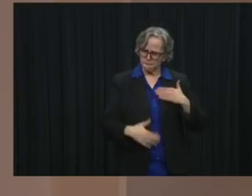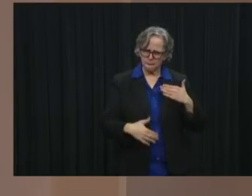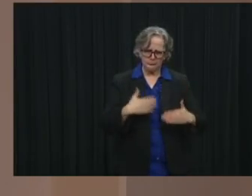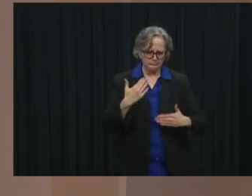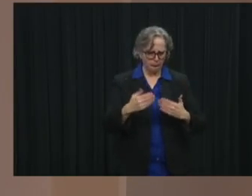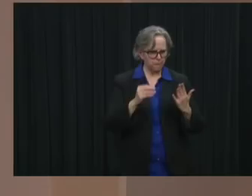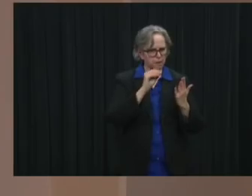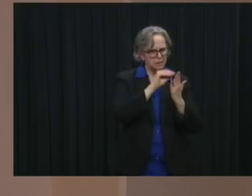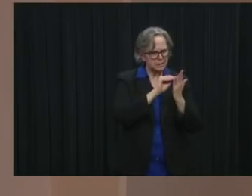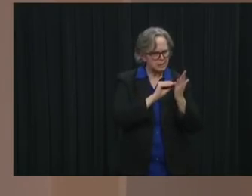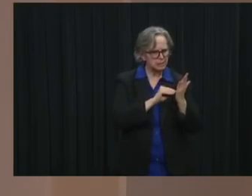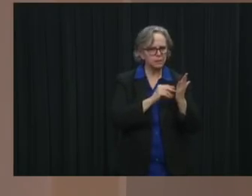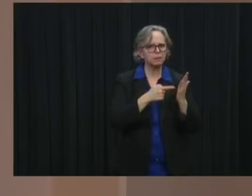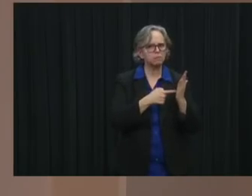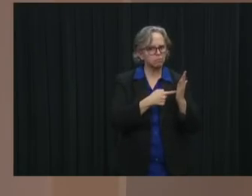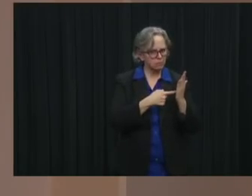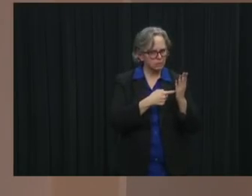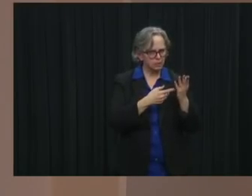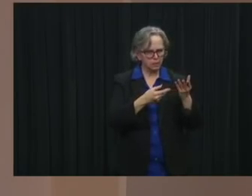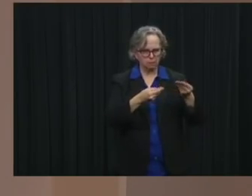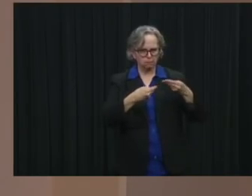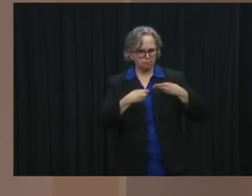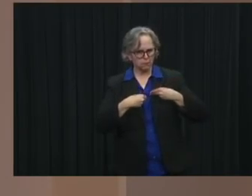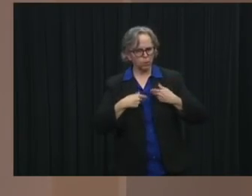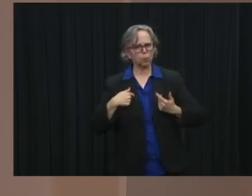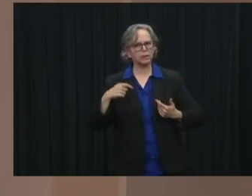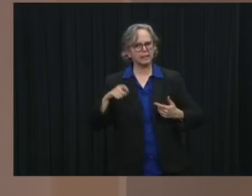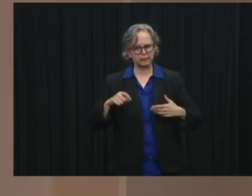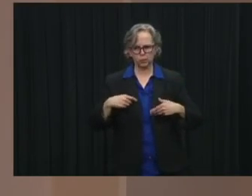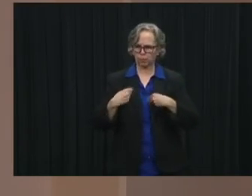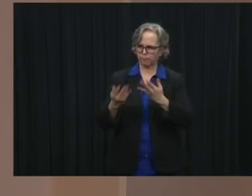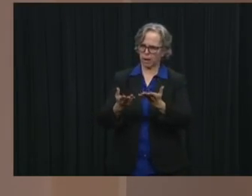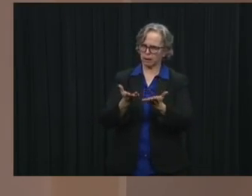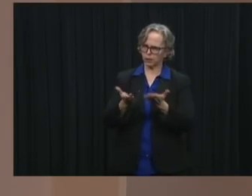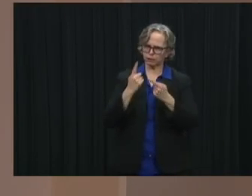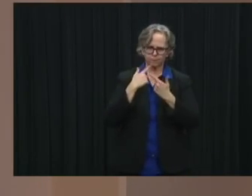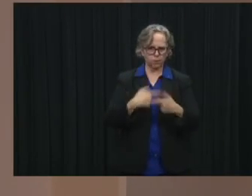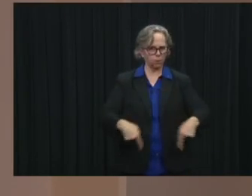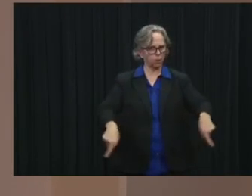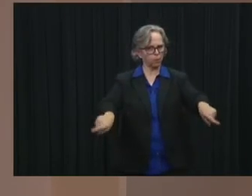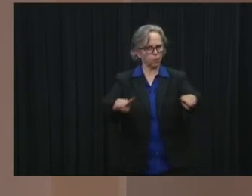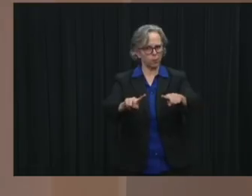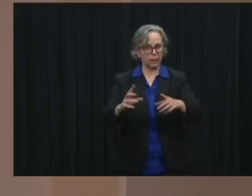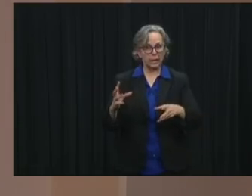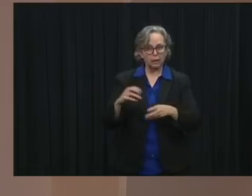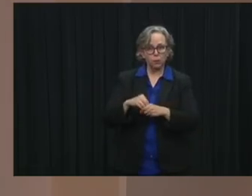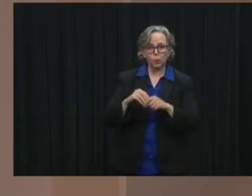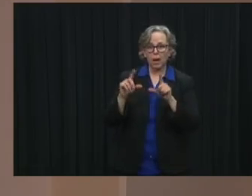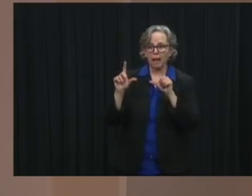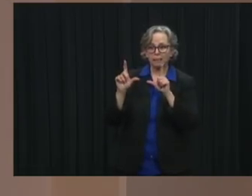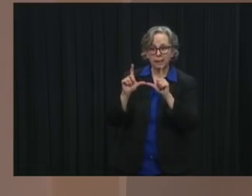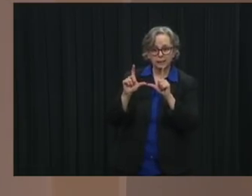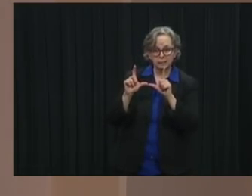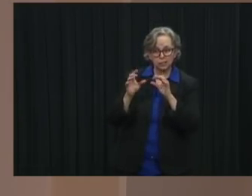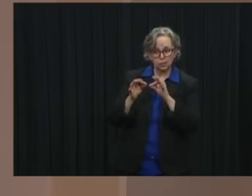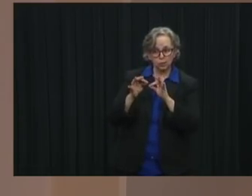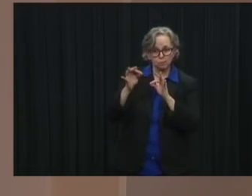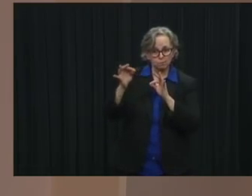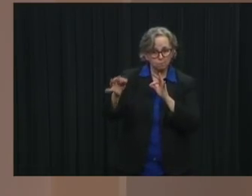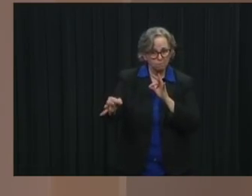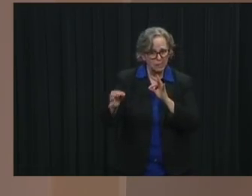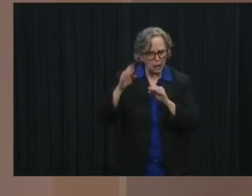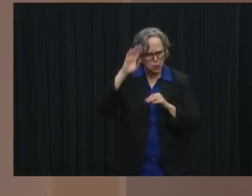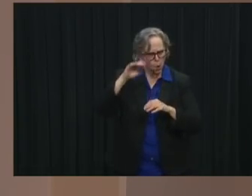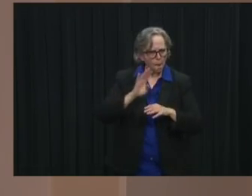we need to better serve you, including some of the licensure extensions that I know many business people have been asking